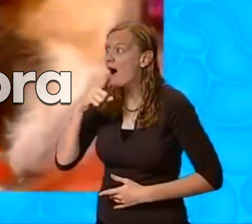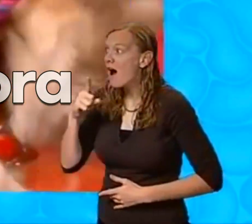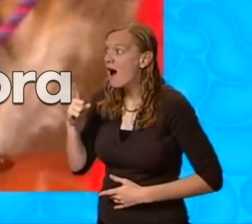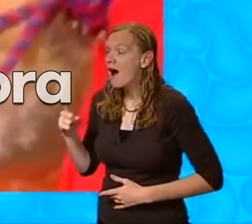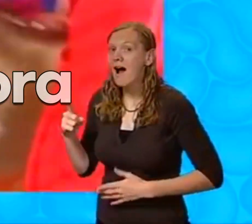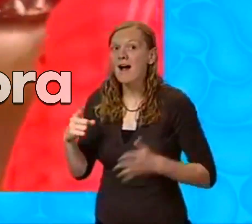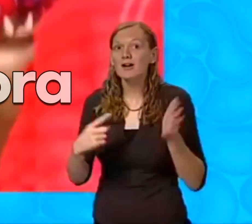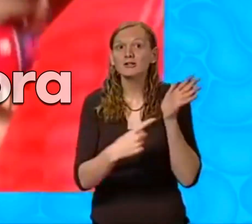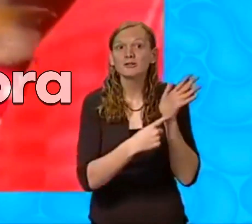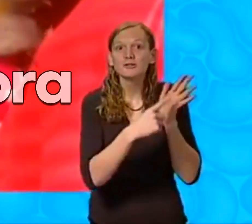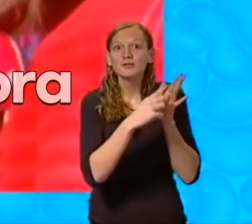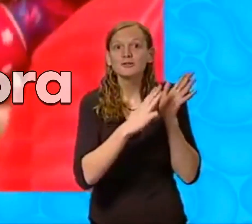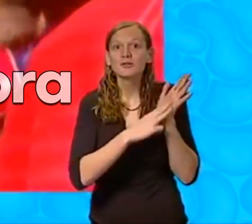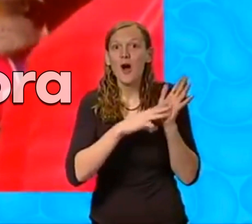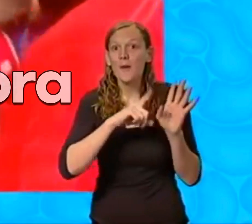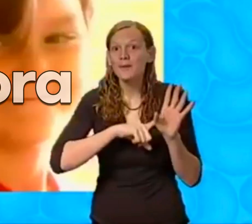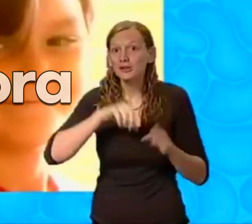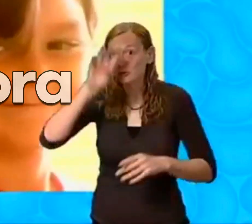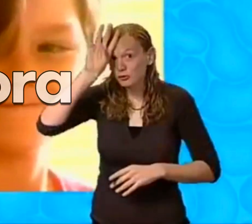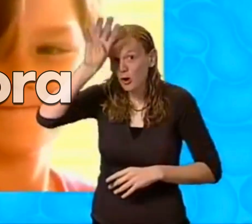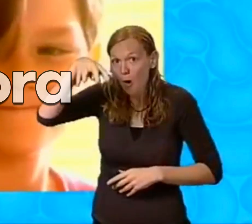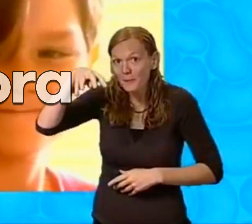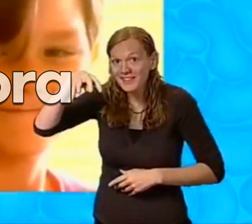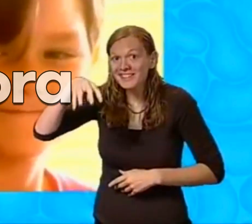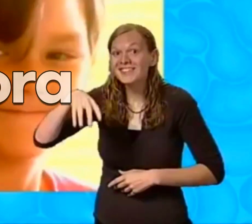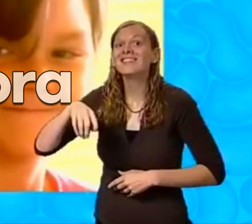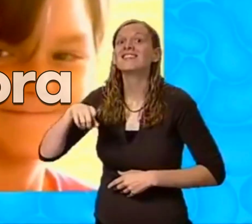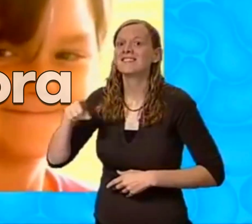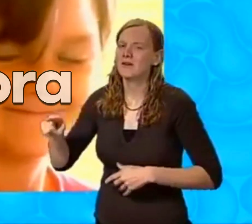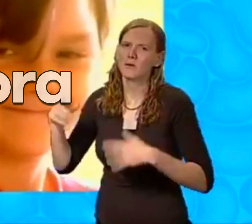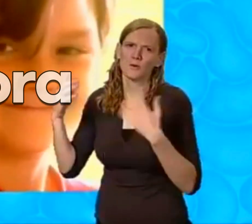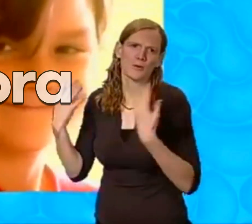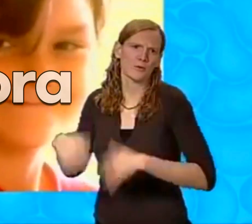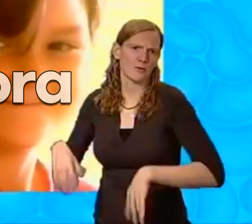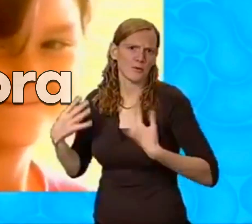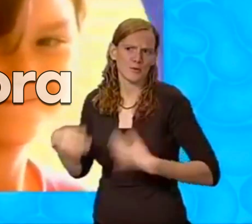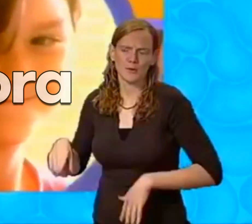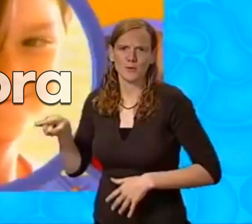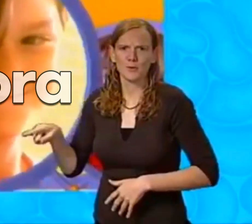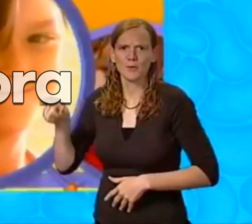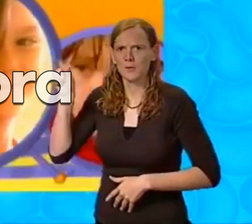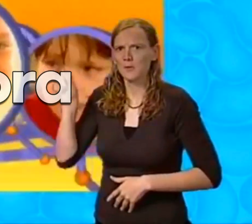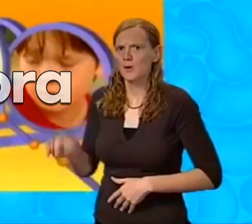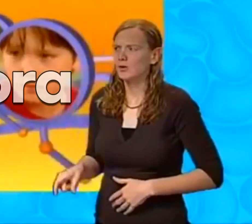definitely not ordinary. He's almost as special as me.